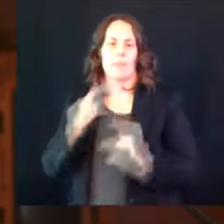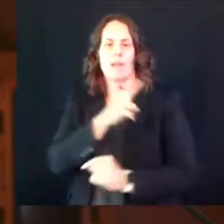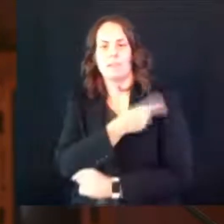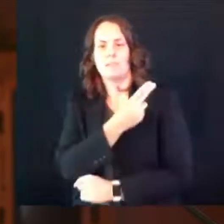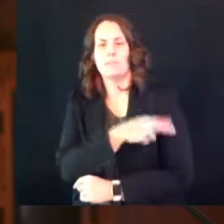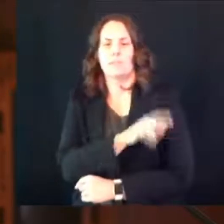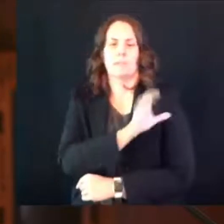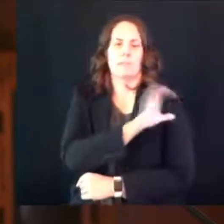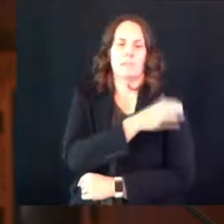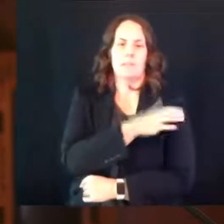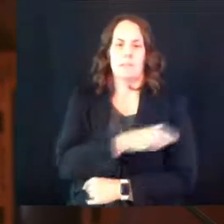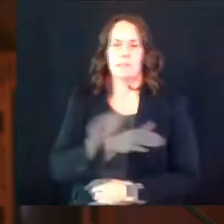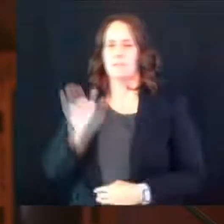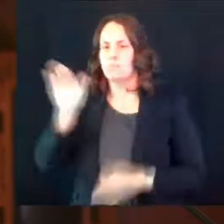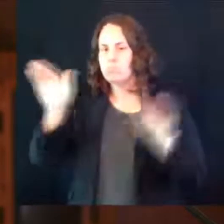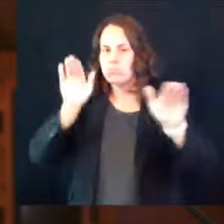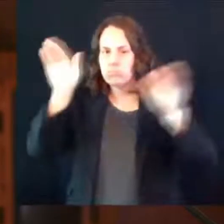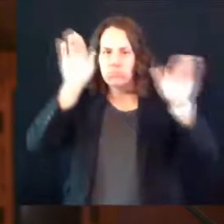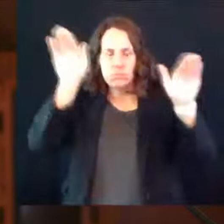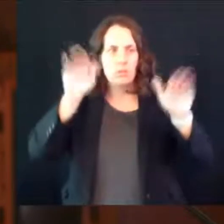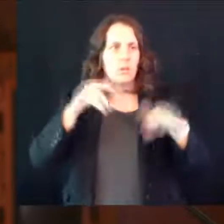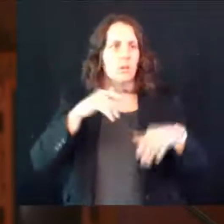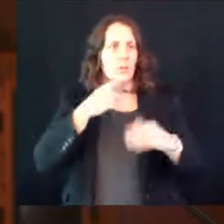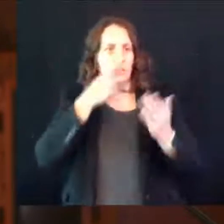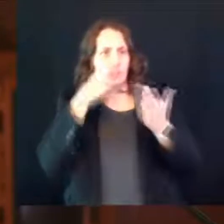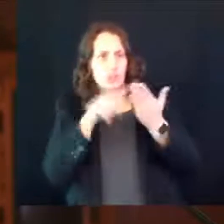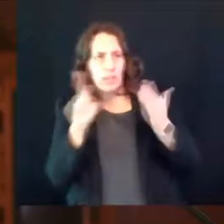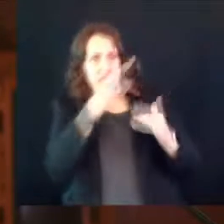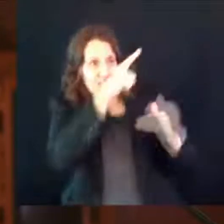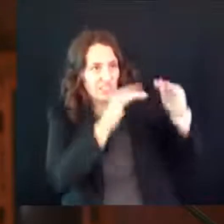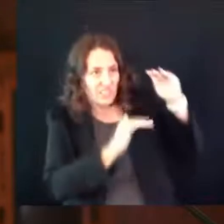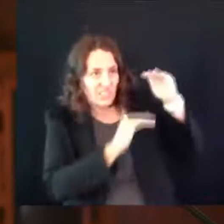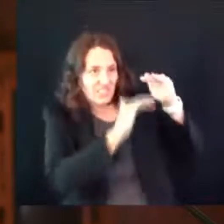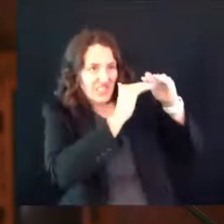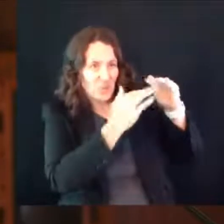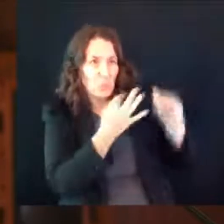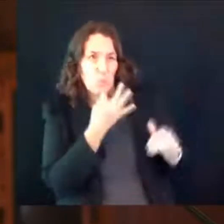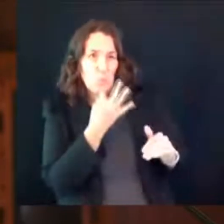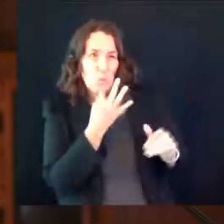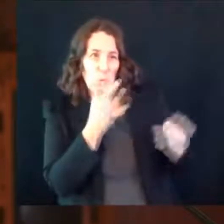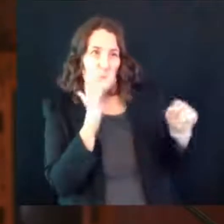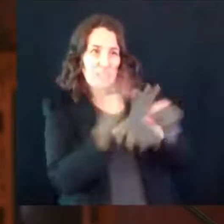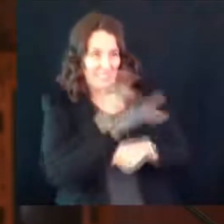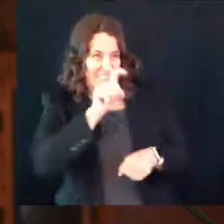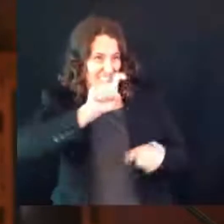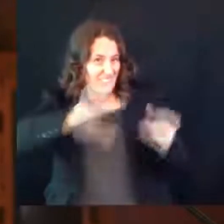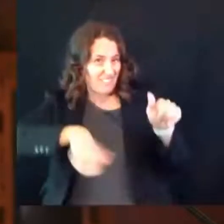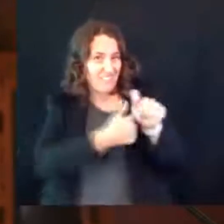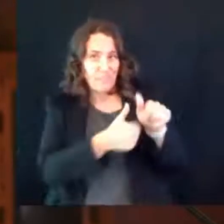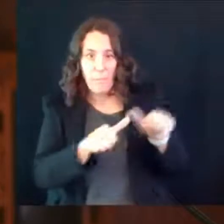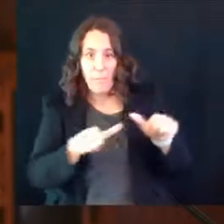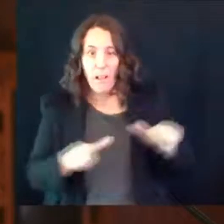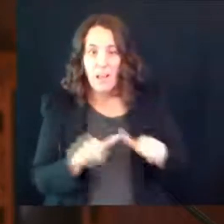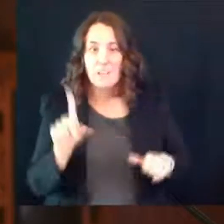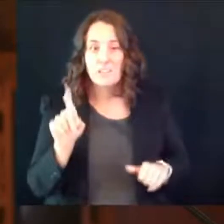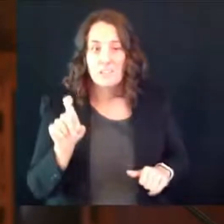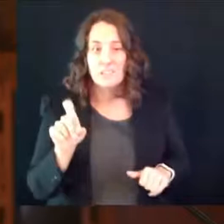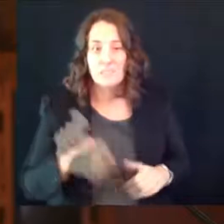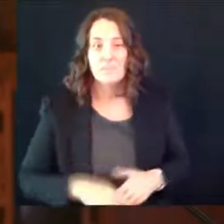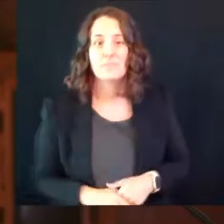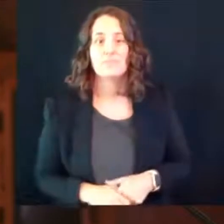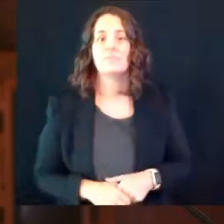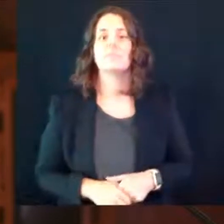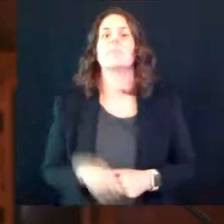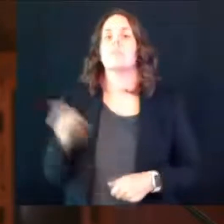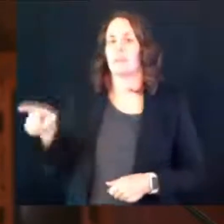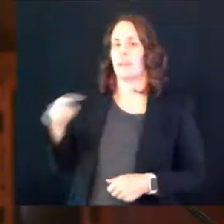up the alternate care facility in the Milwaukee area. We absolutely are open and